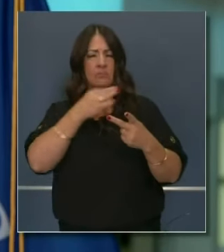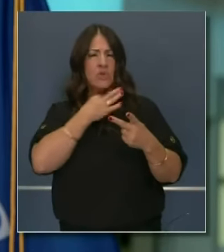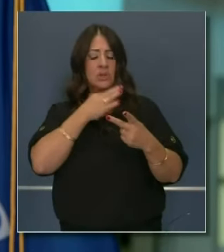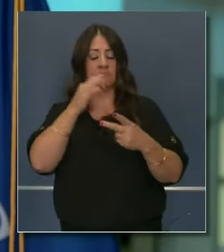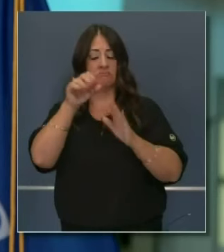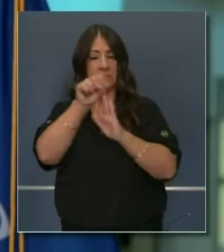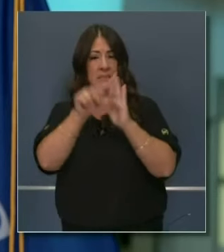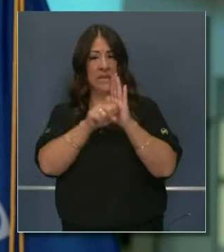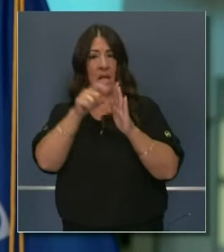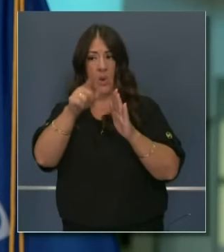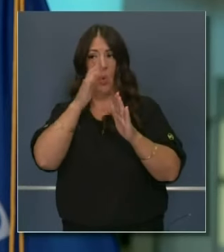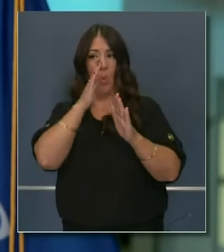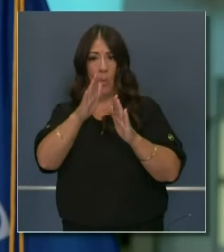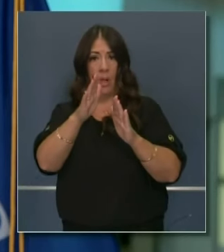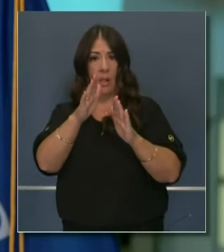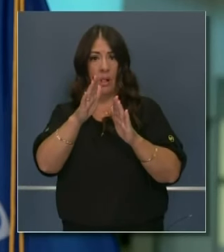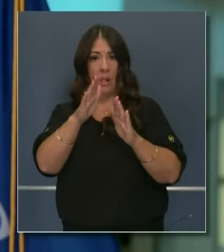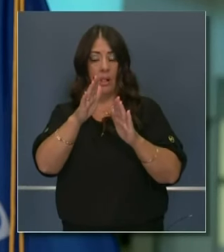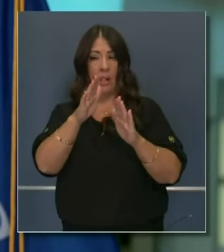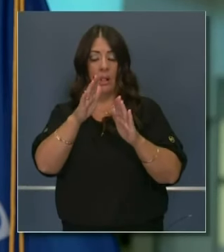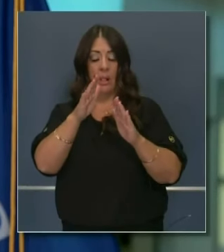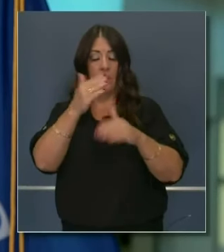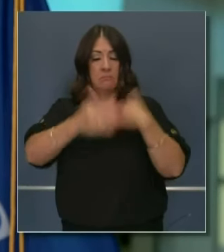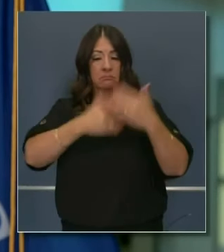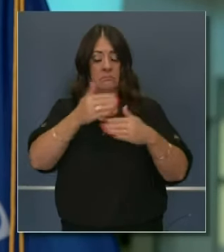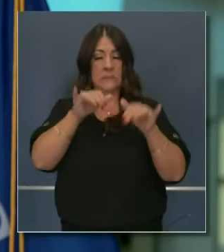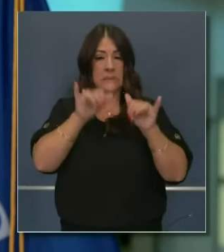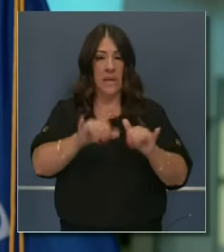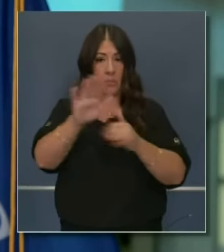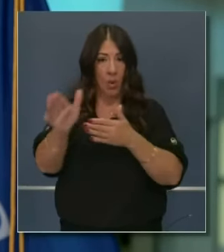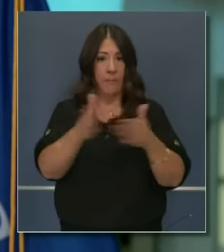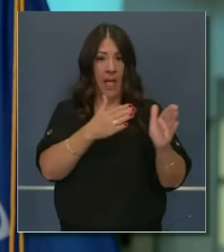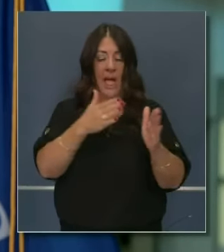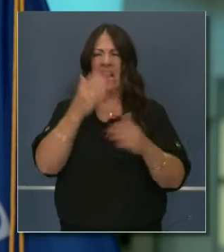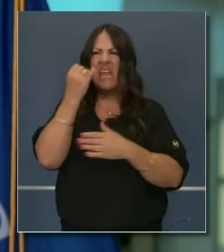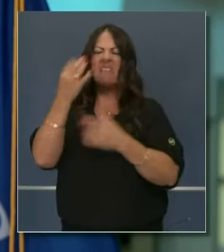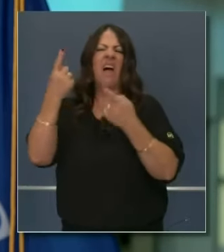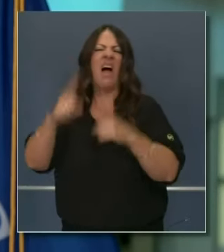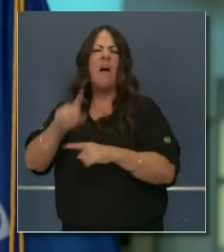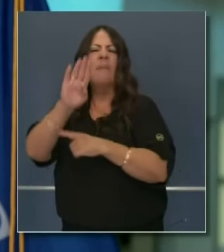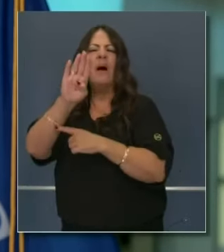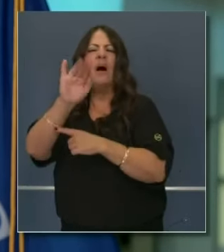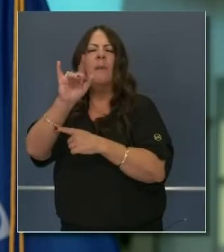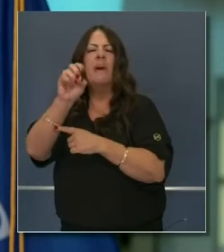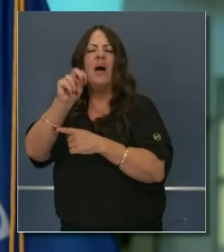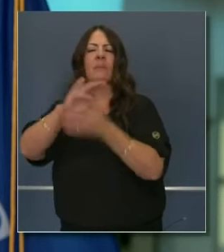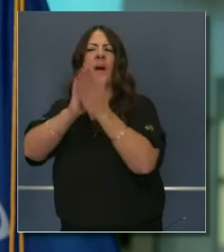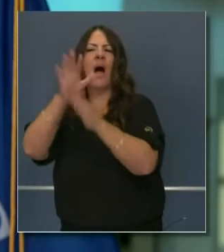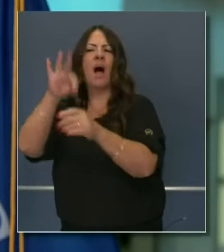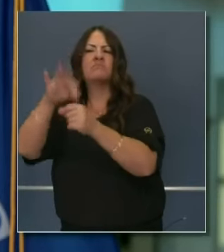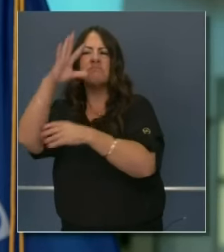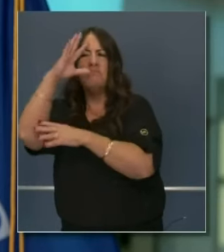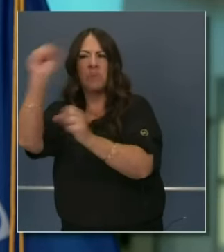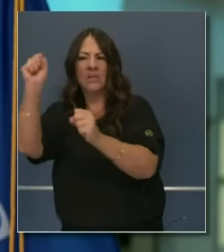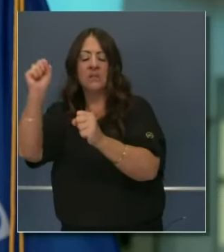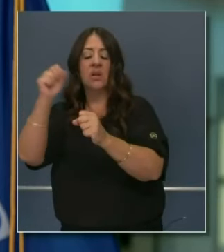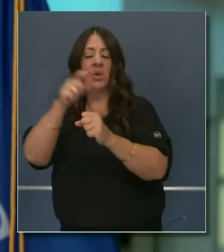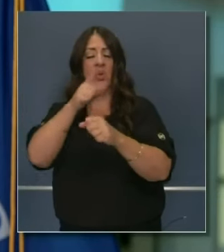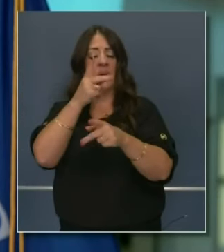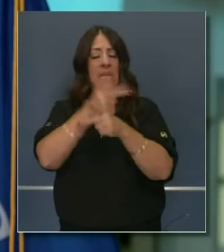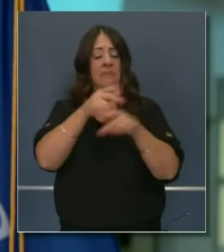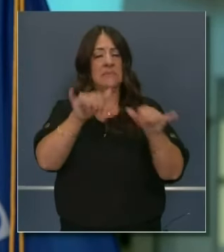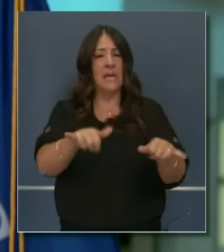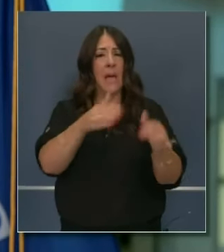in the same way if Joe Biden is elected president. Yeah, we will. Just on that, let me touch that. We have Dr. Galley here. He can